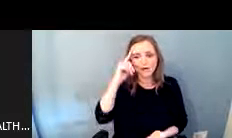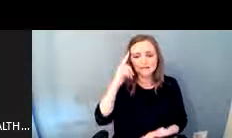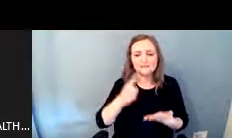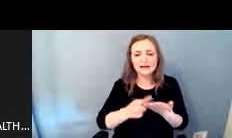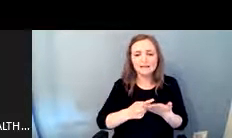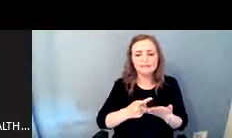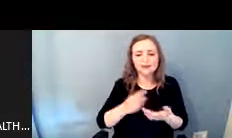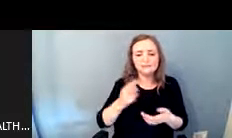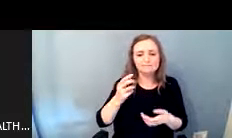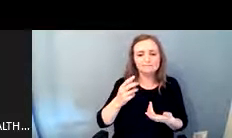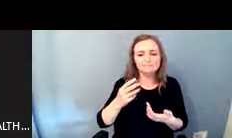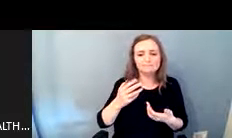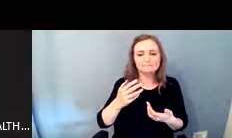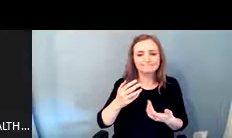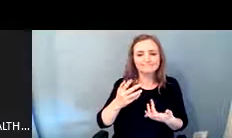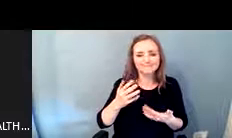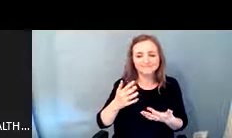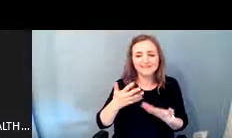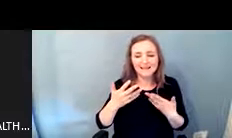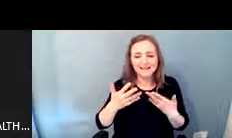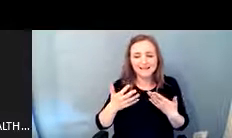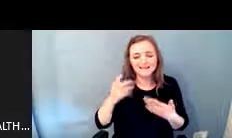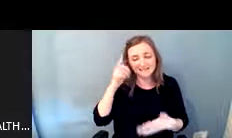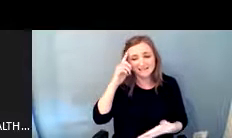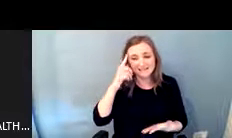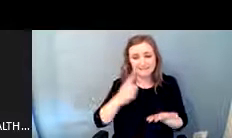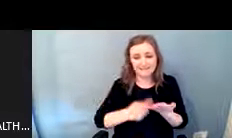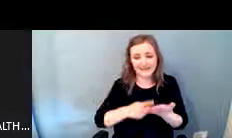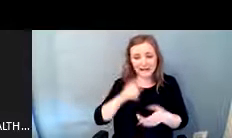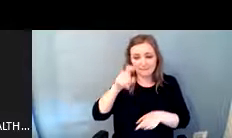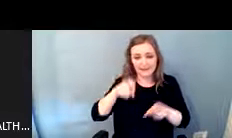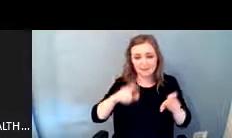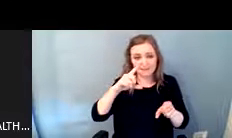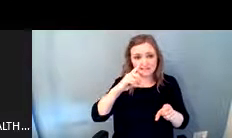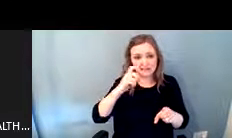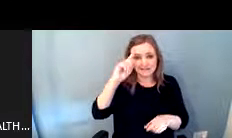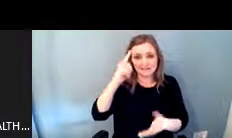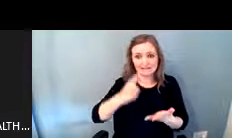terms of transportation links. It might be quite difficult in terms of people